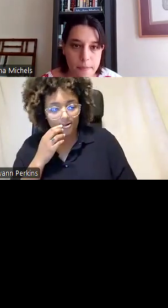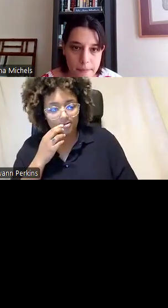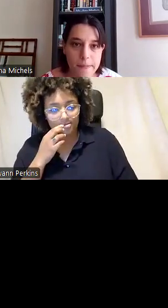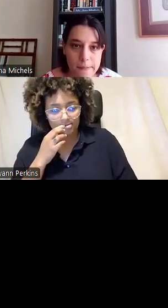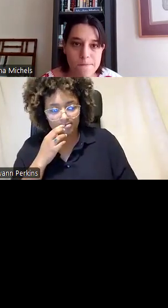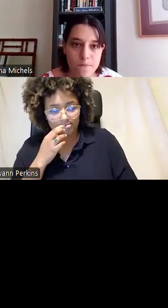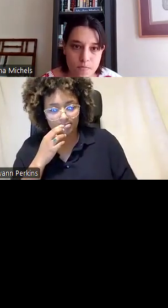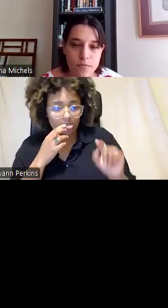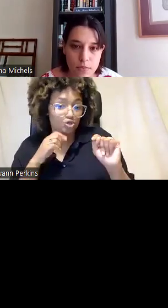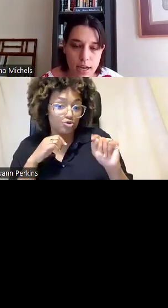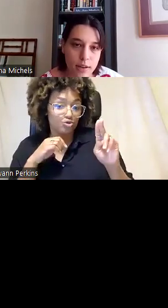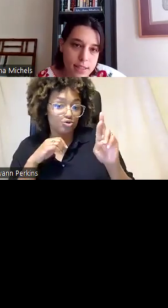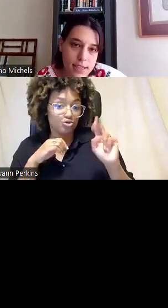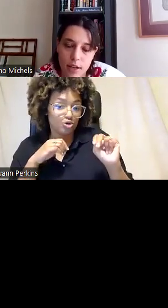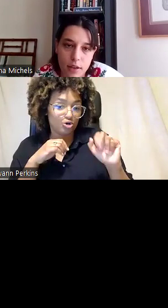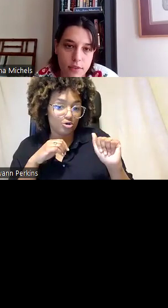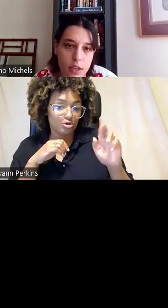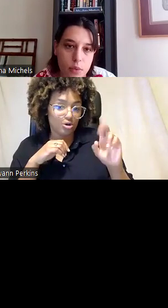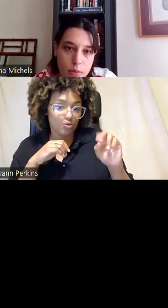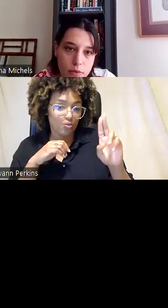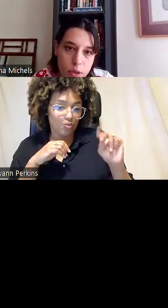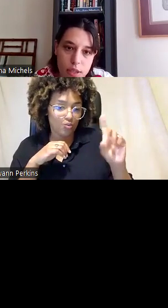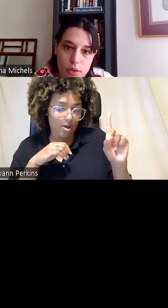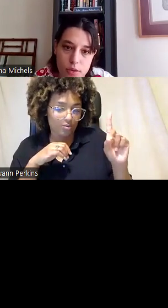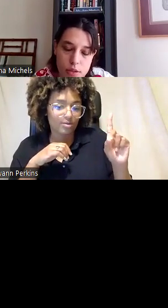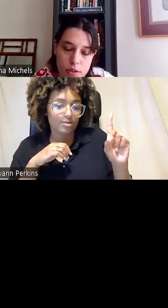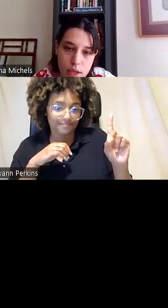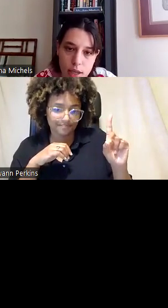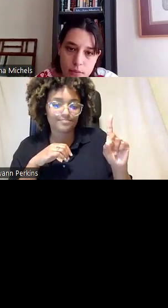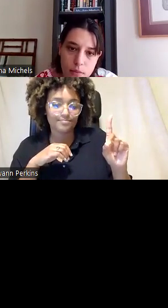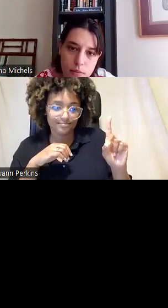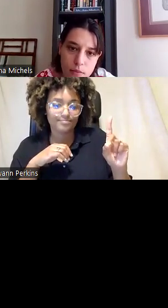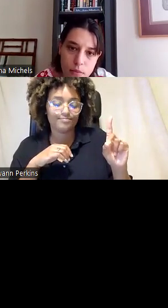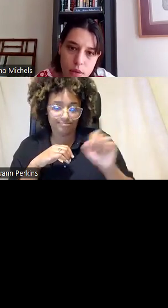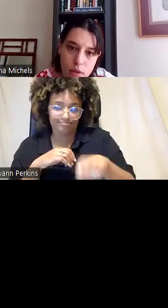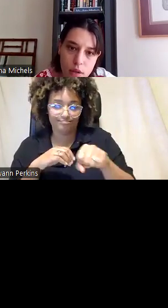Turnaround. Yeah, at SALI, I feel like we frequently use